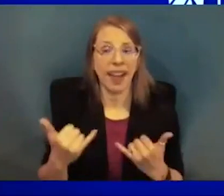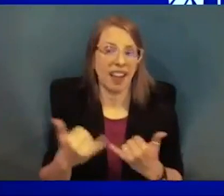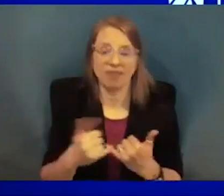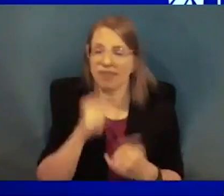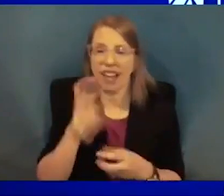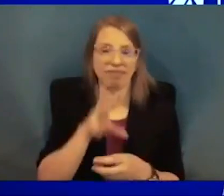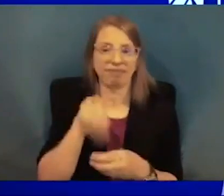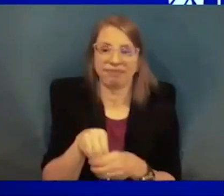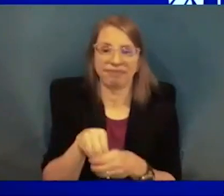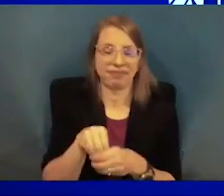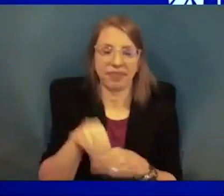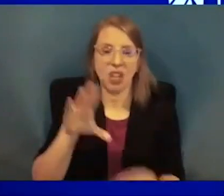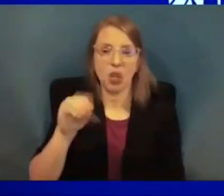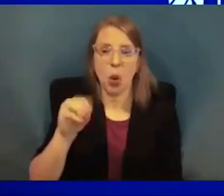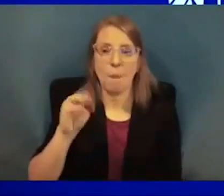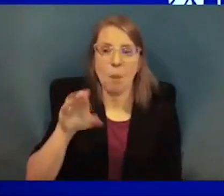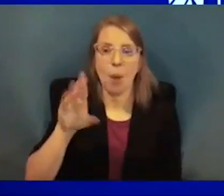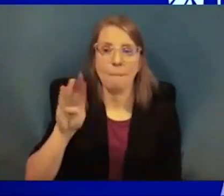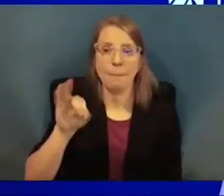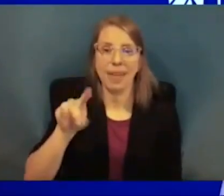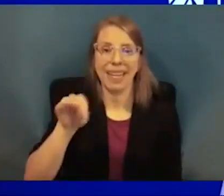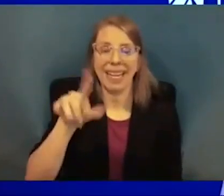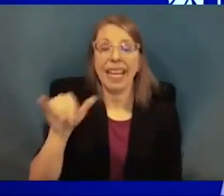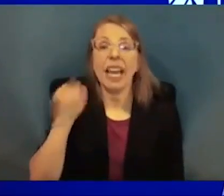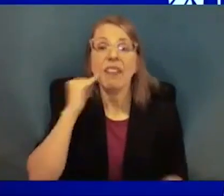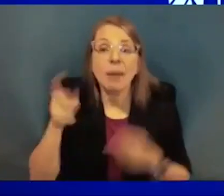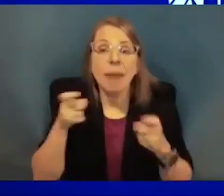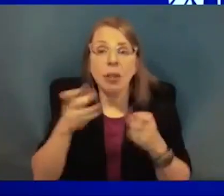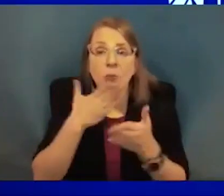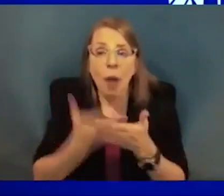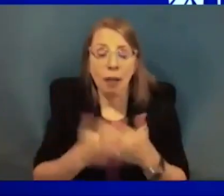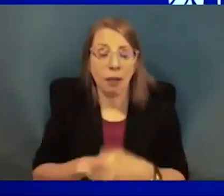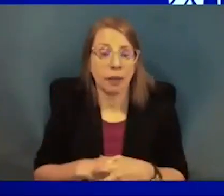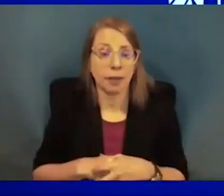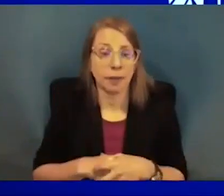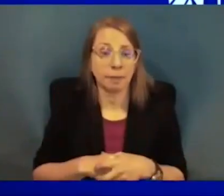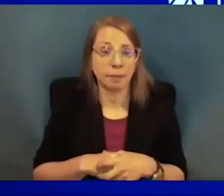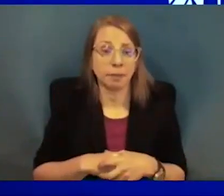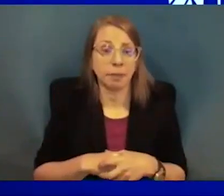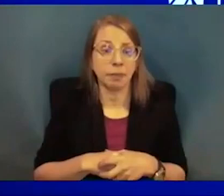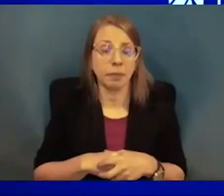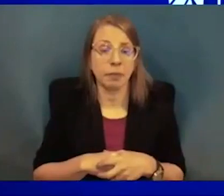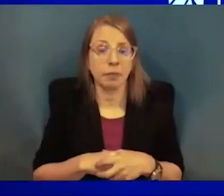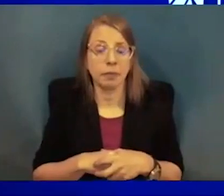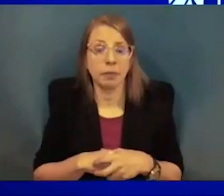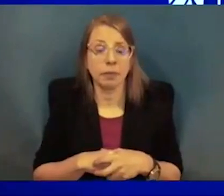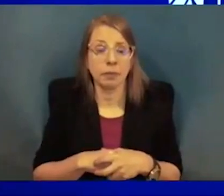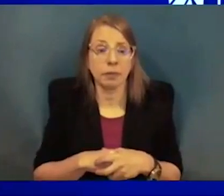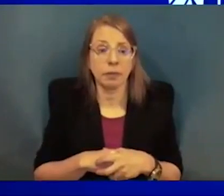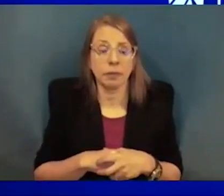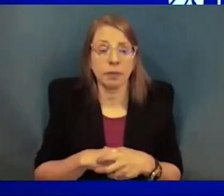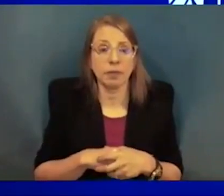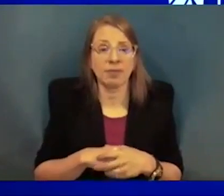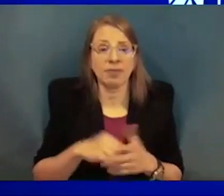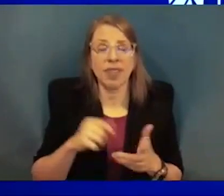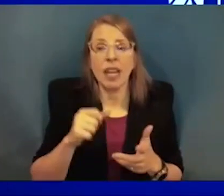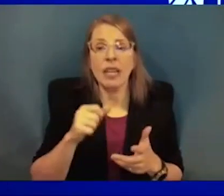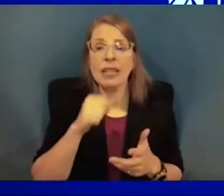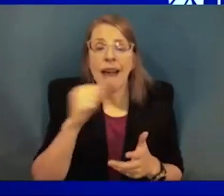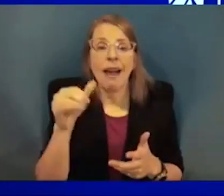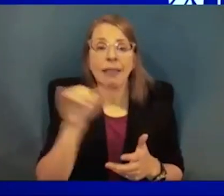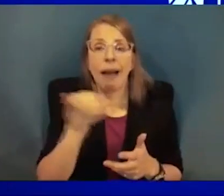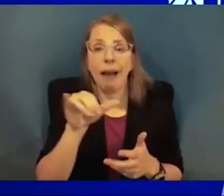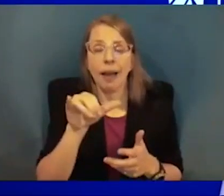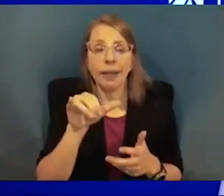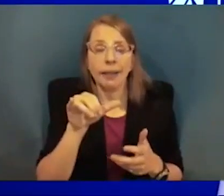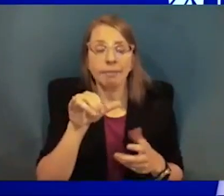a comorbidity if it's managed well. Certainly not to the extent of obesity and diabetes and heart disease